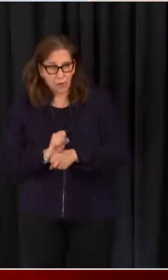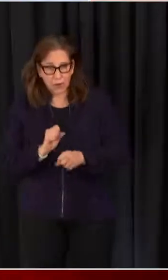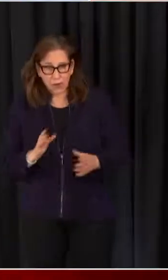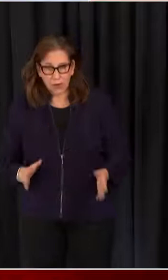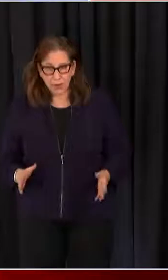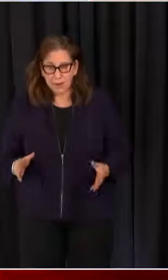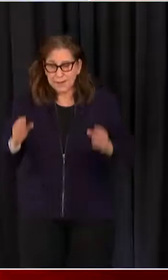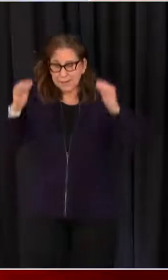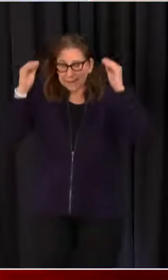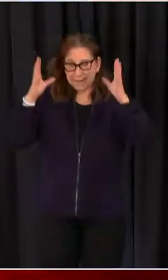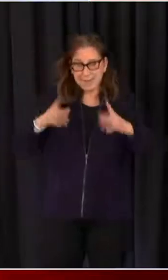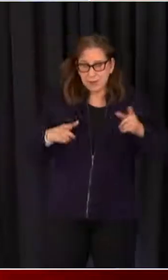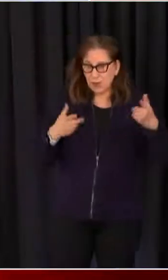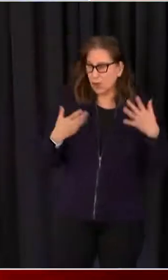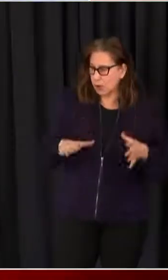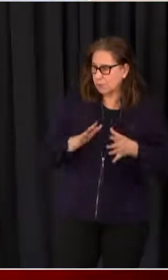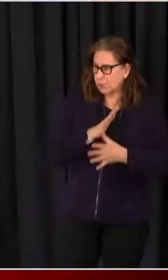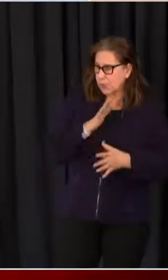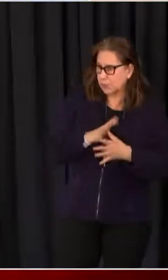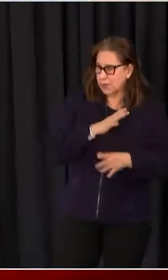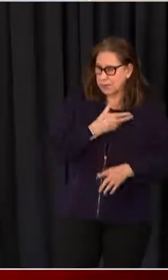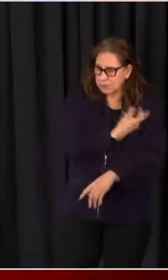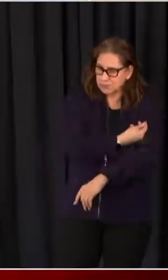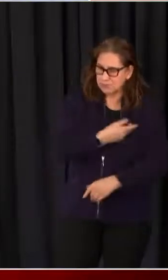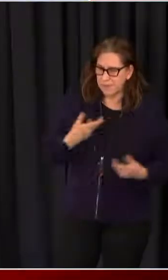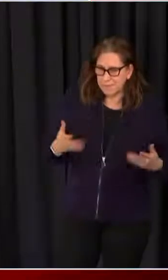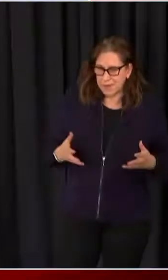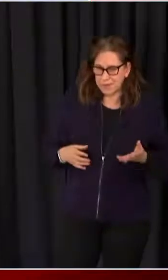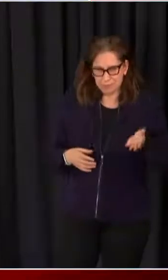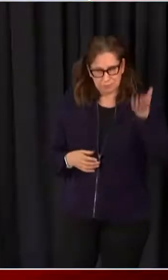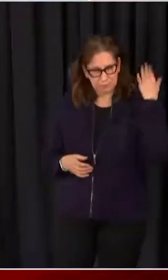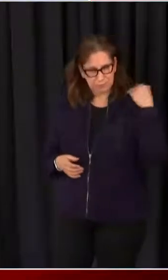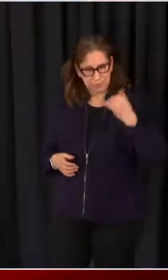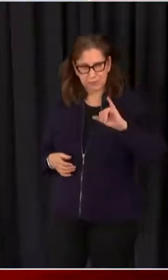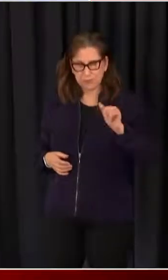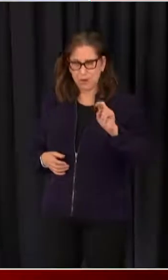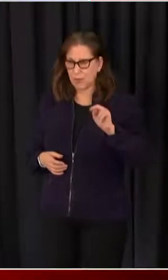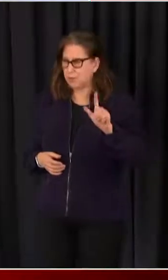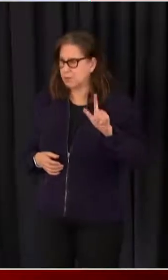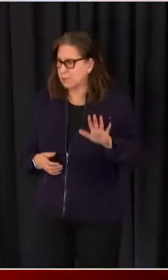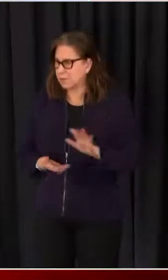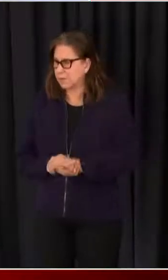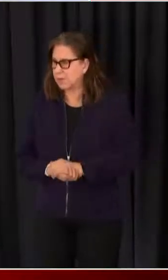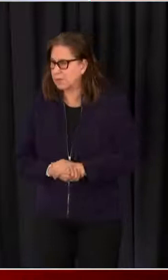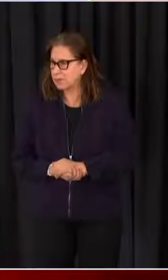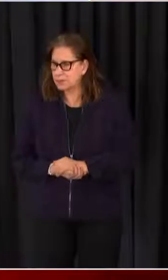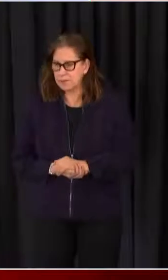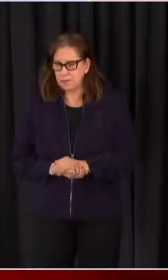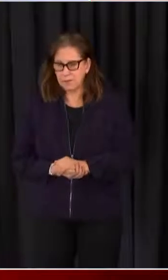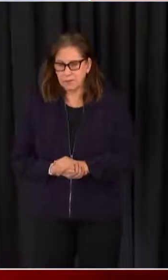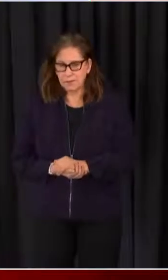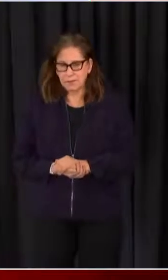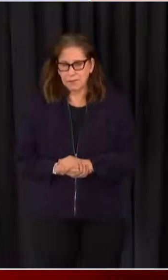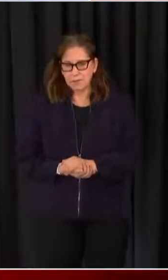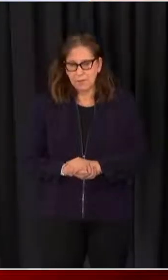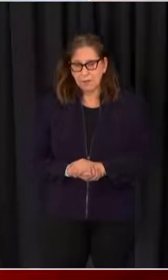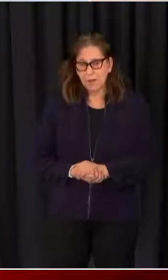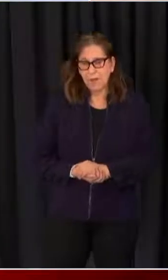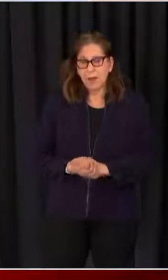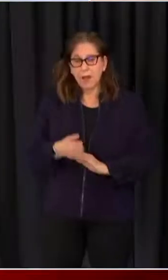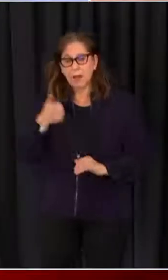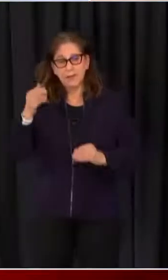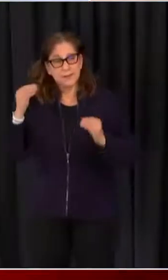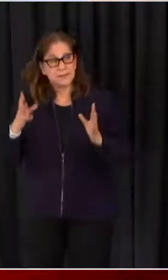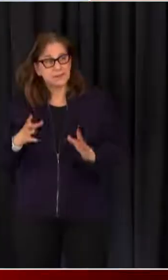were prioritized in our distribution system starting January the 25th. There are teachers who